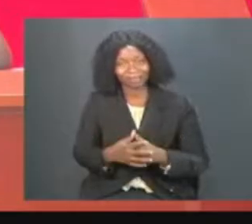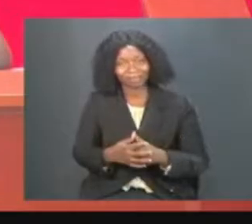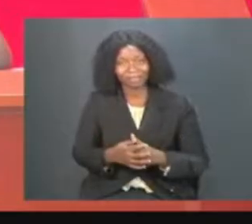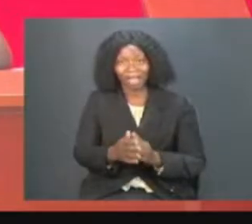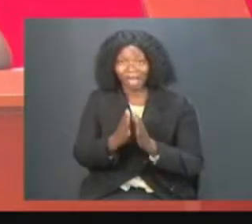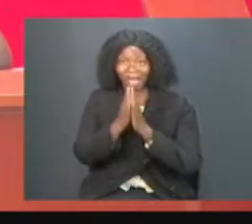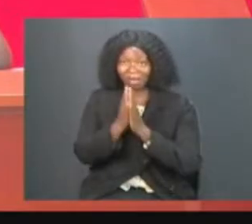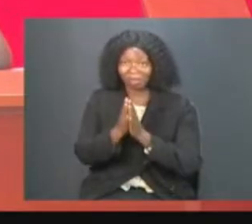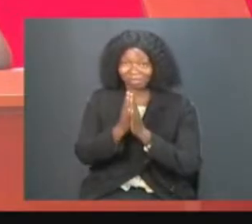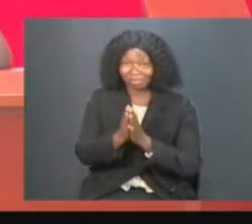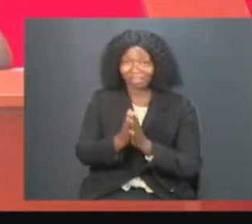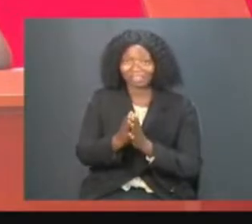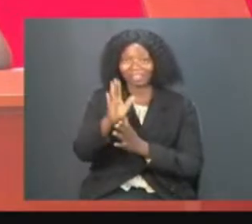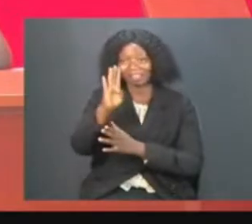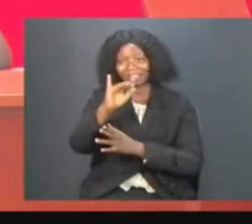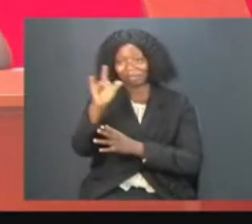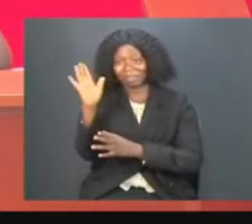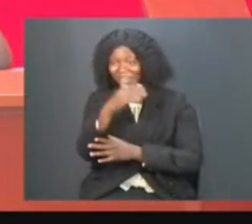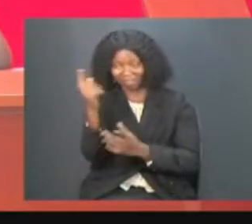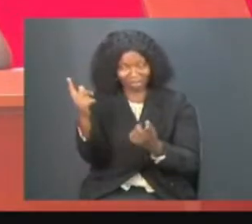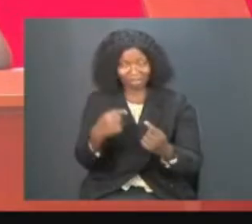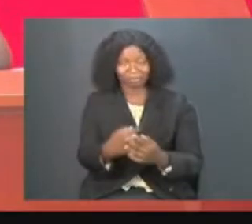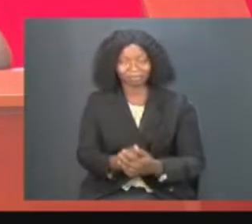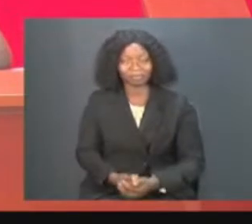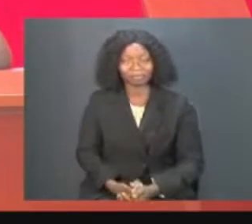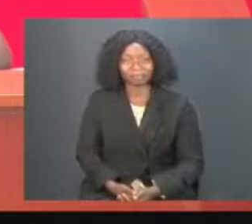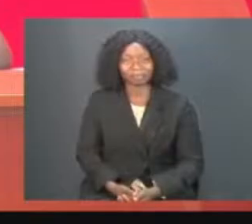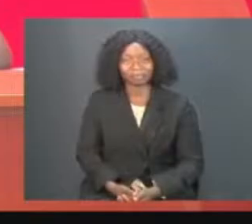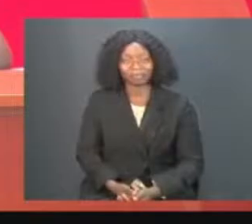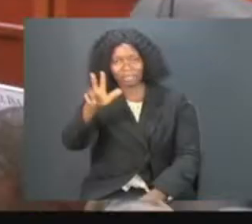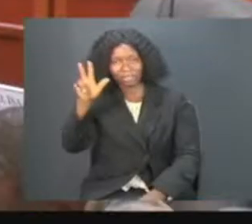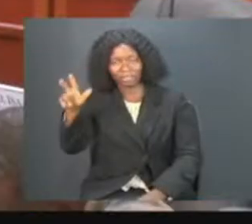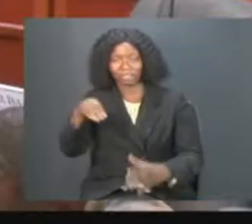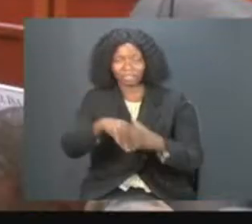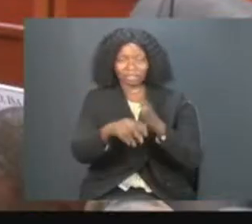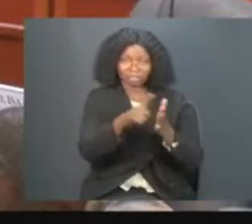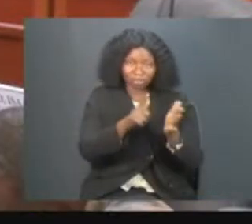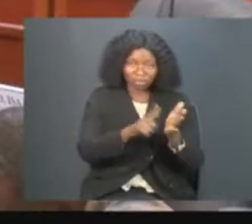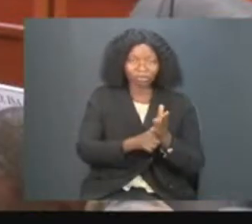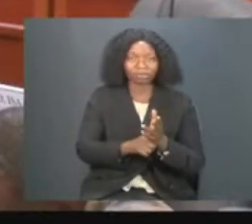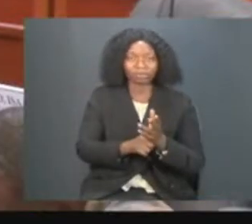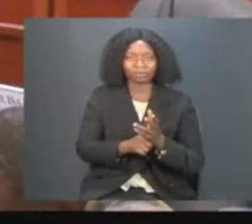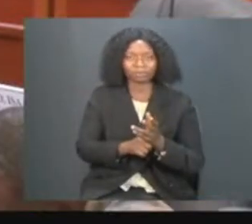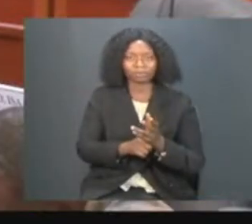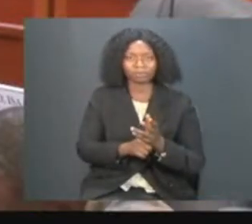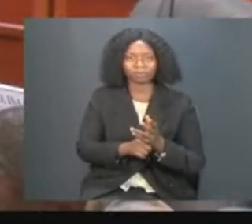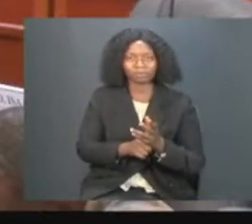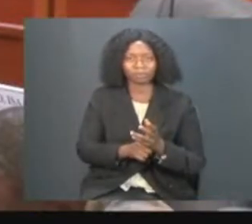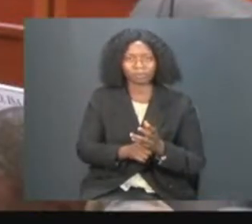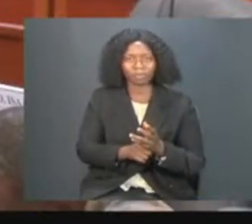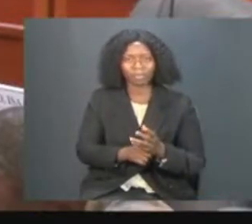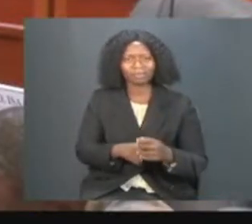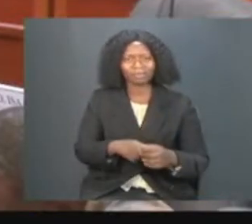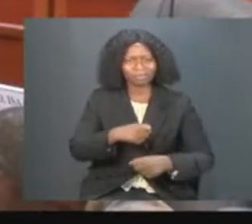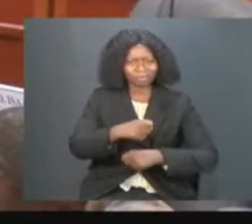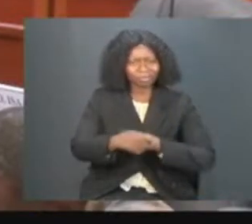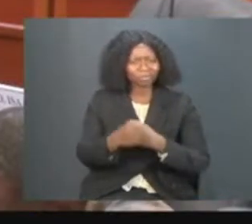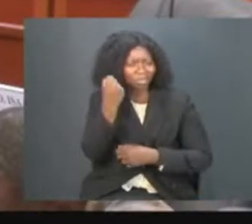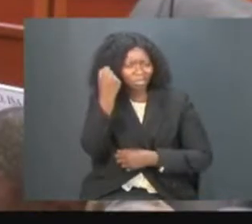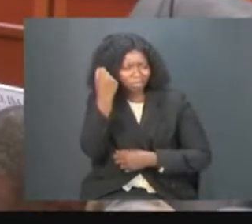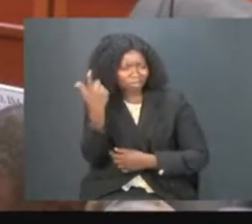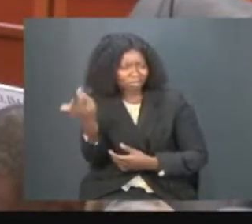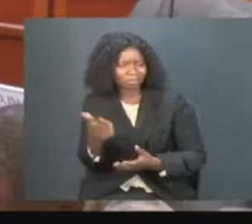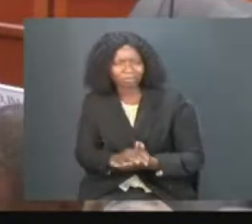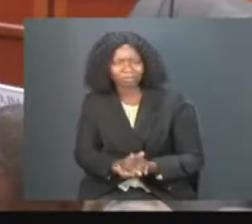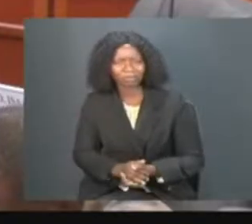praying that this bill never happened. Mr. Speaker, I'm just struggling to understand how